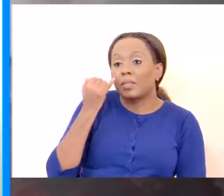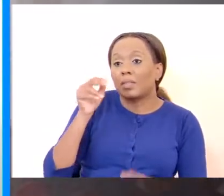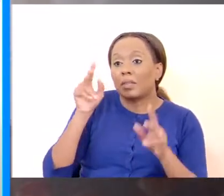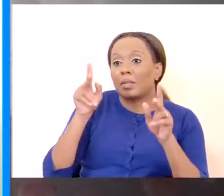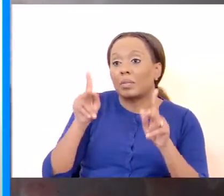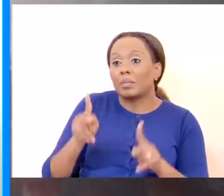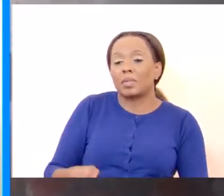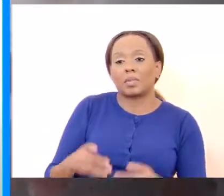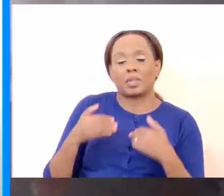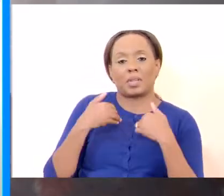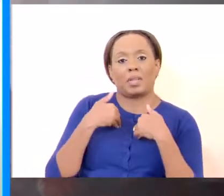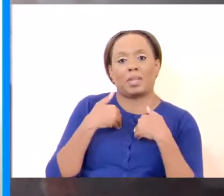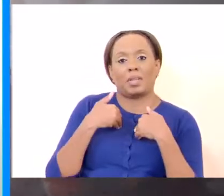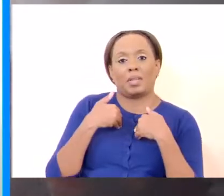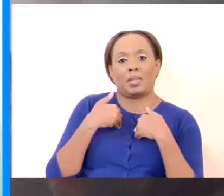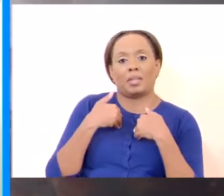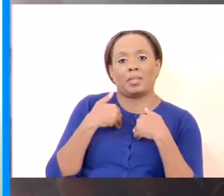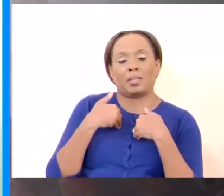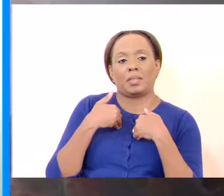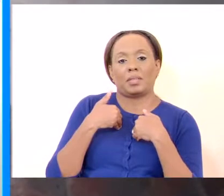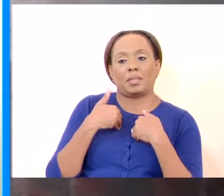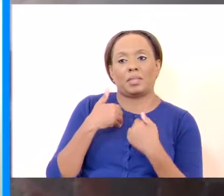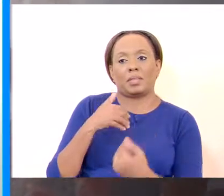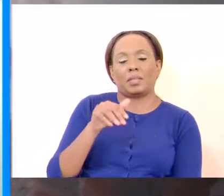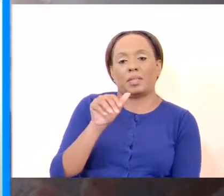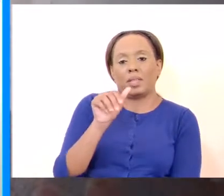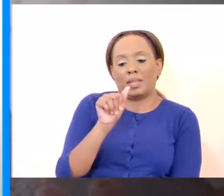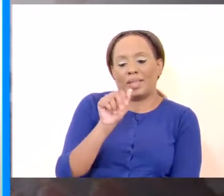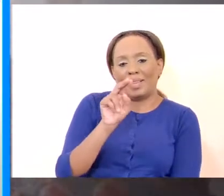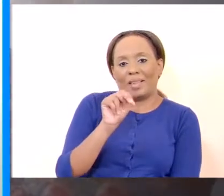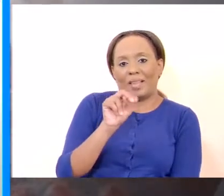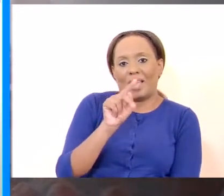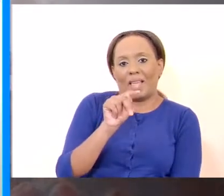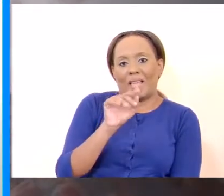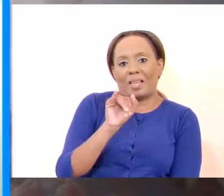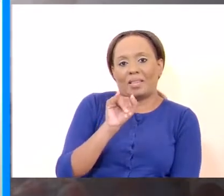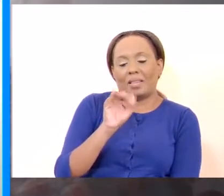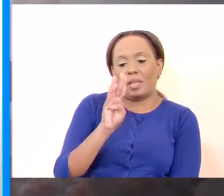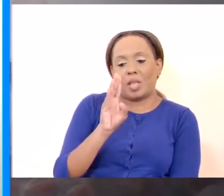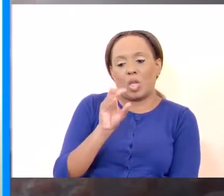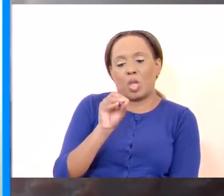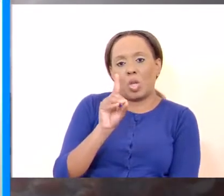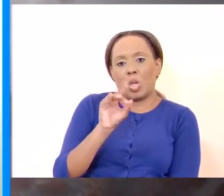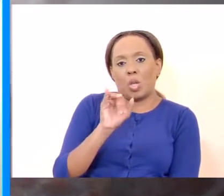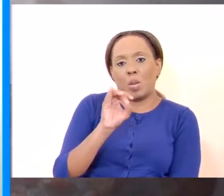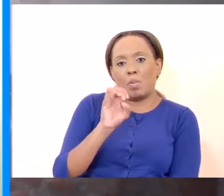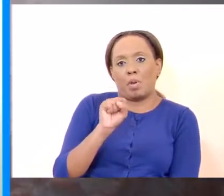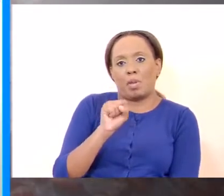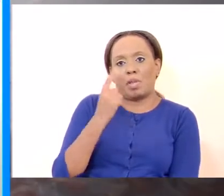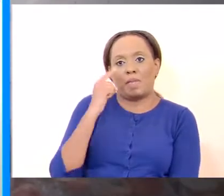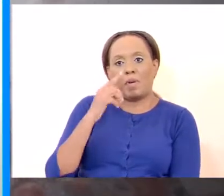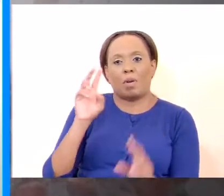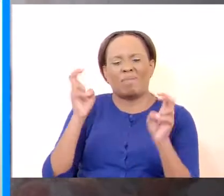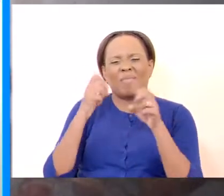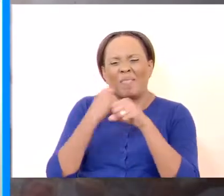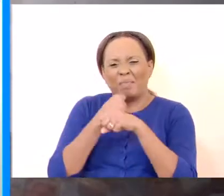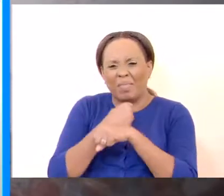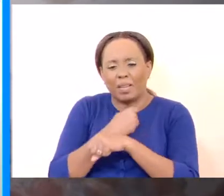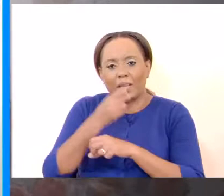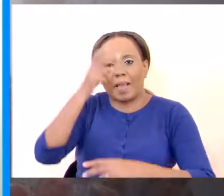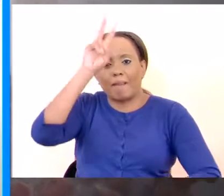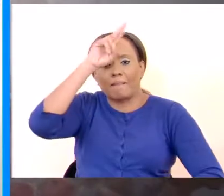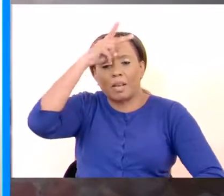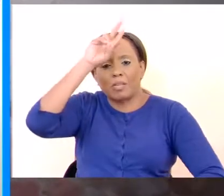necessary antibodies necessary to fight off the virus and therefore may not necessarily